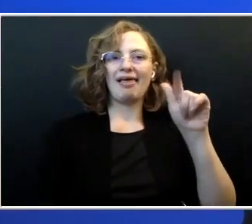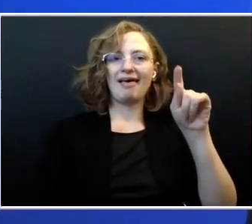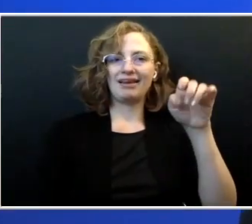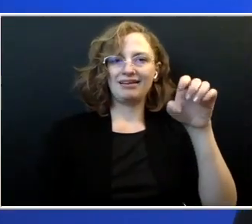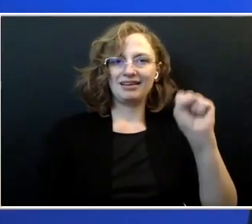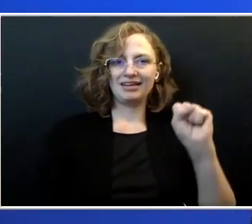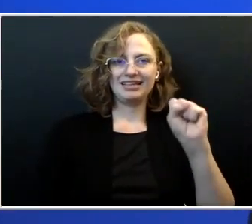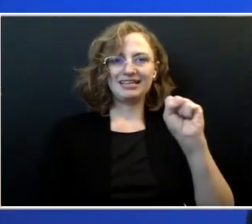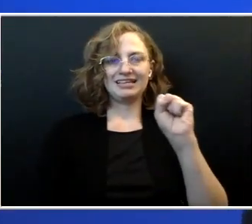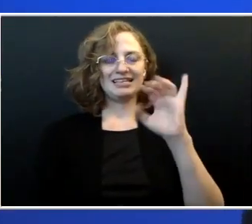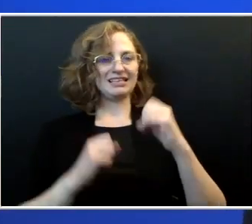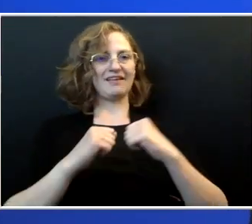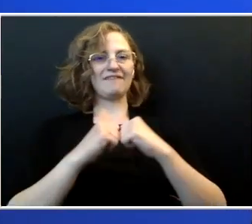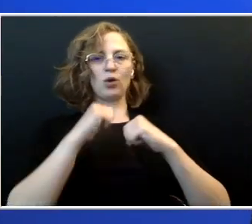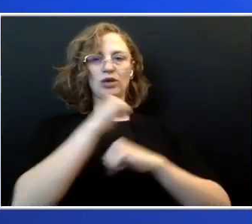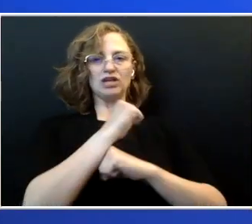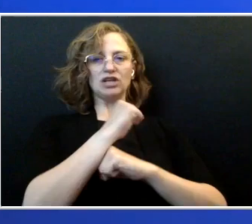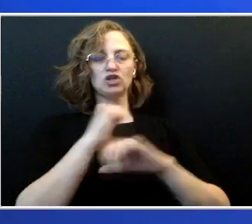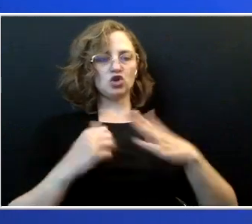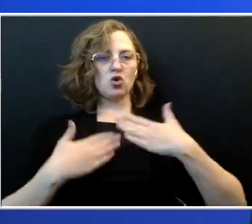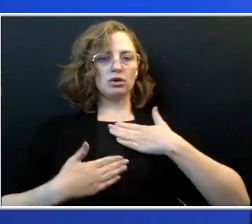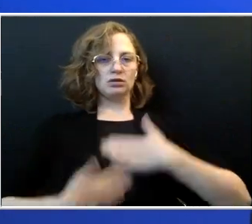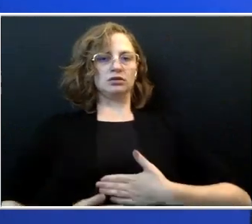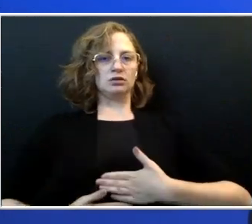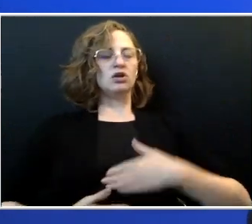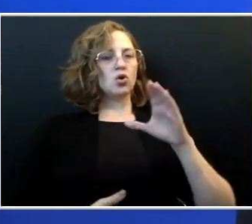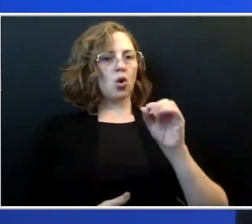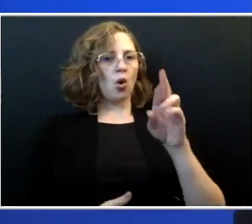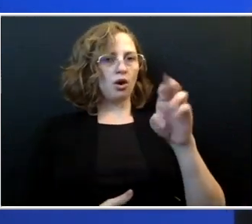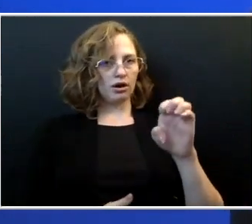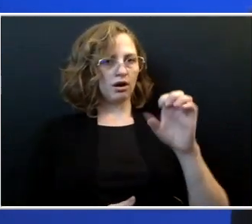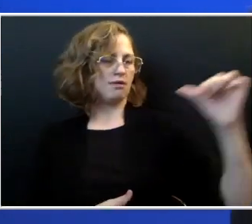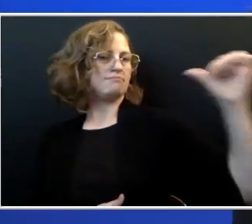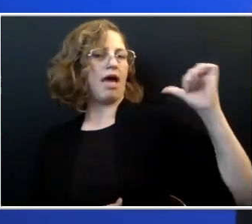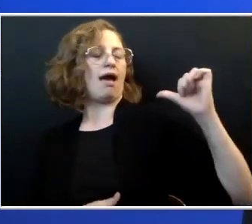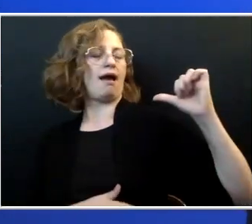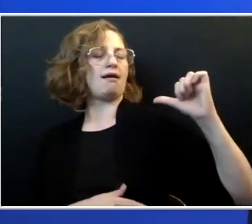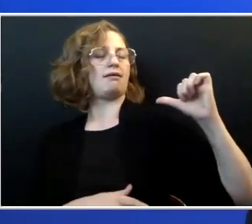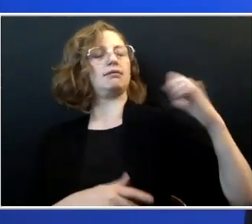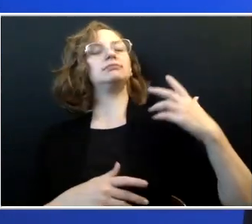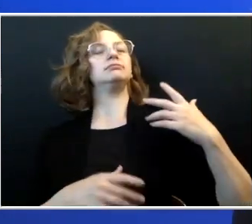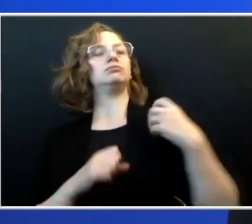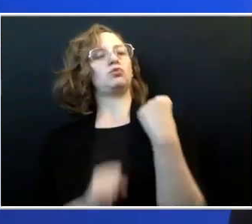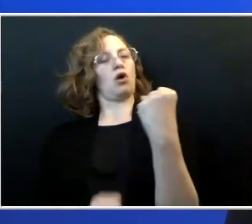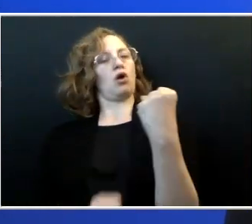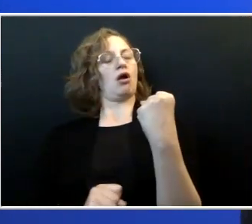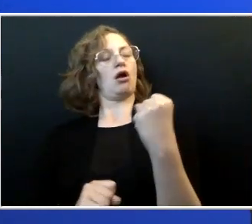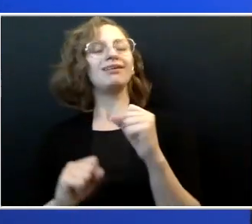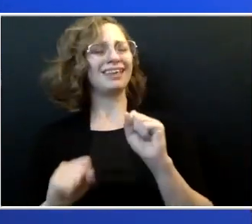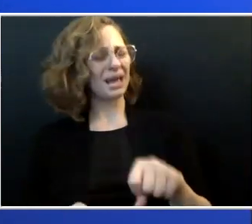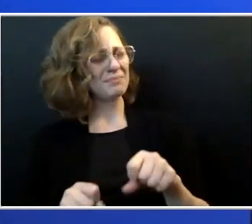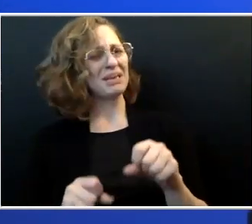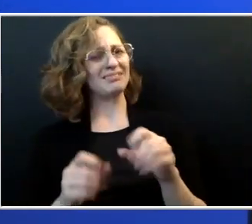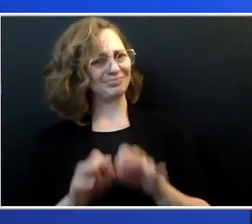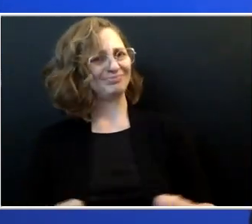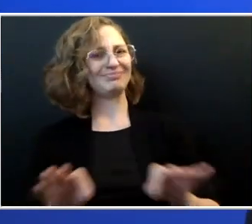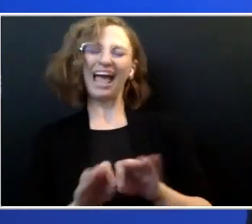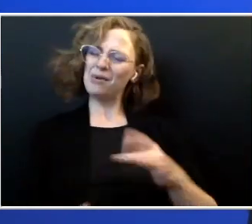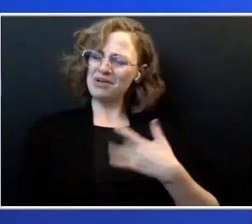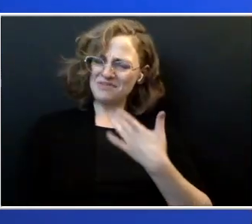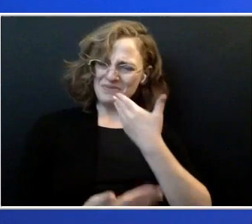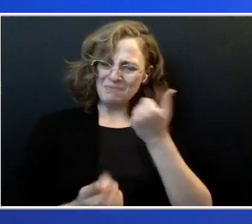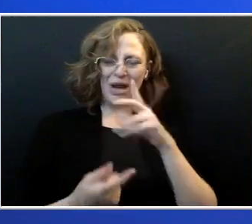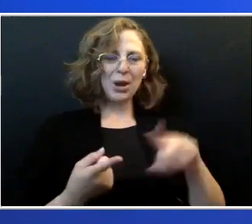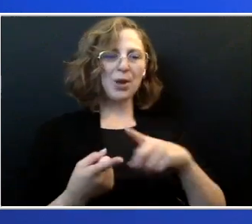core in the back and lengthening and strong, and those can be really, really powerful things. And I think it makes us feel better when we stand up taller and we hold